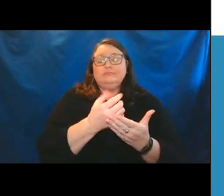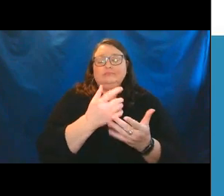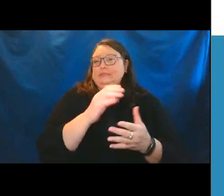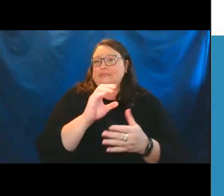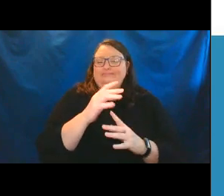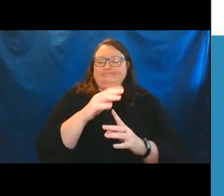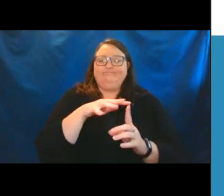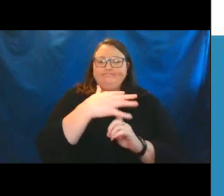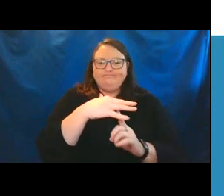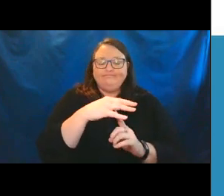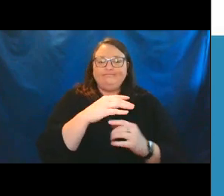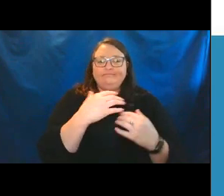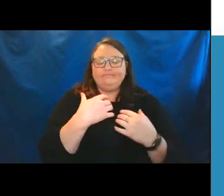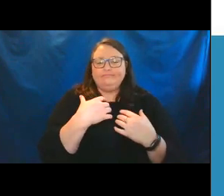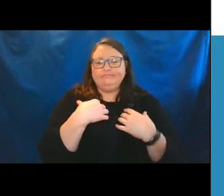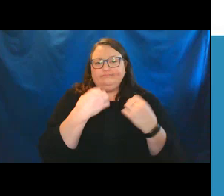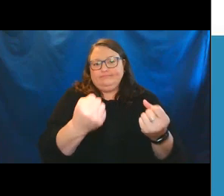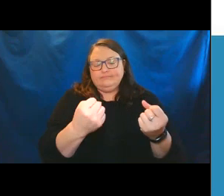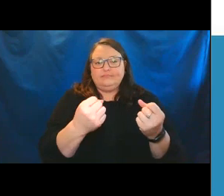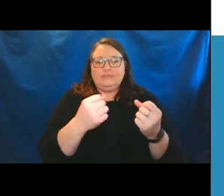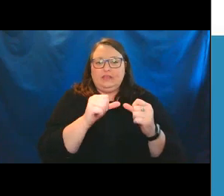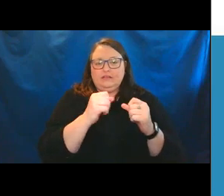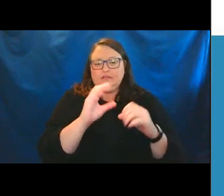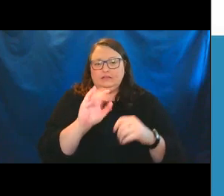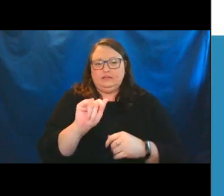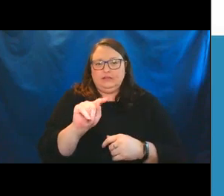climate resilience. And together,